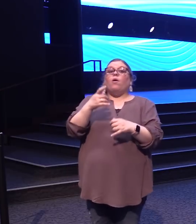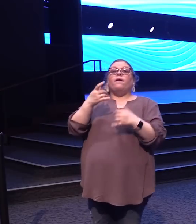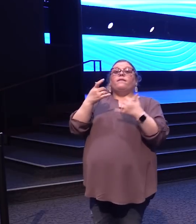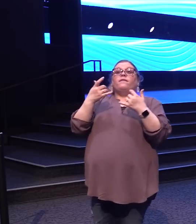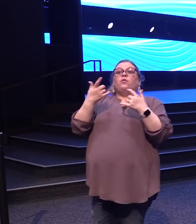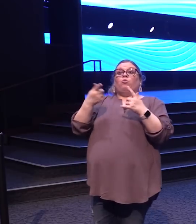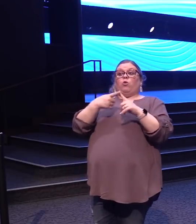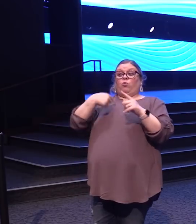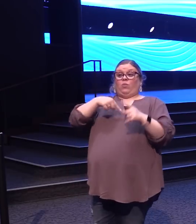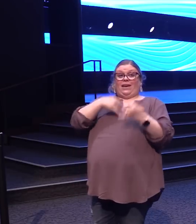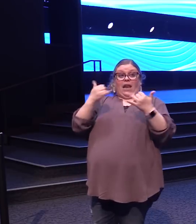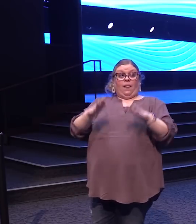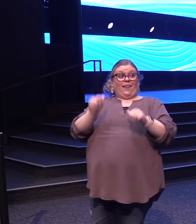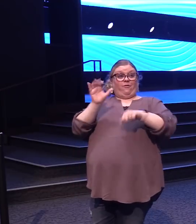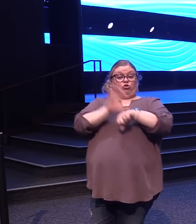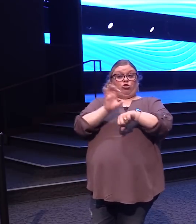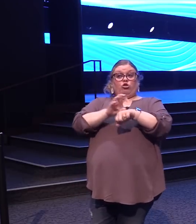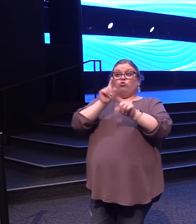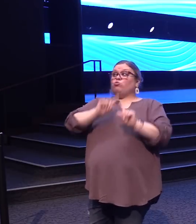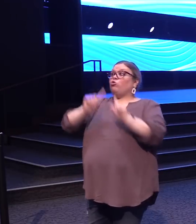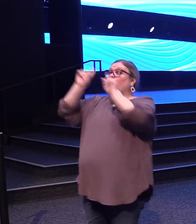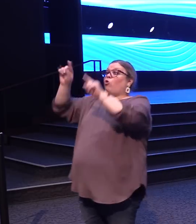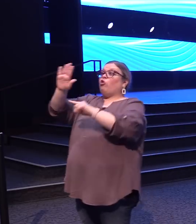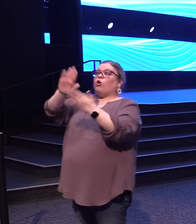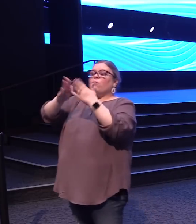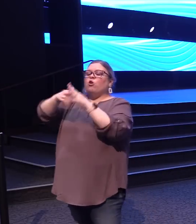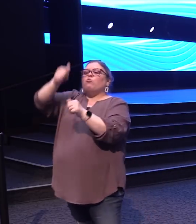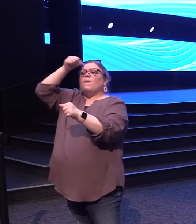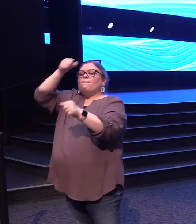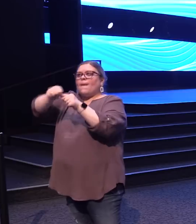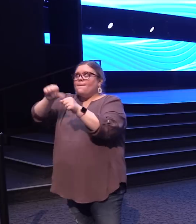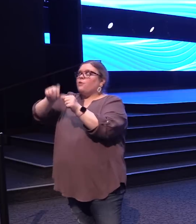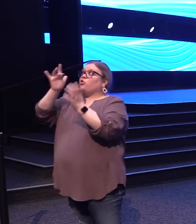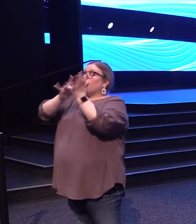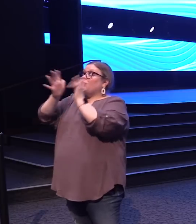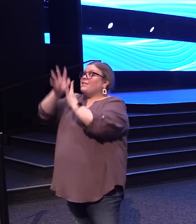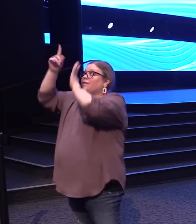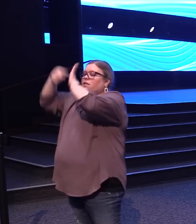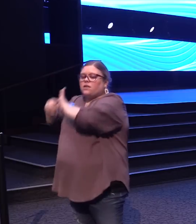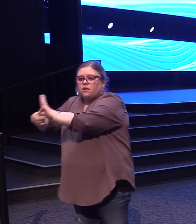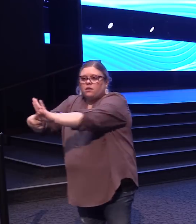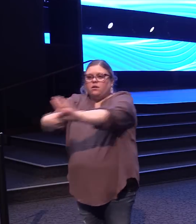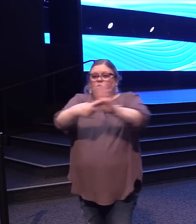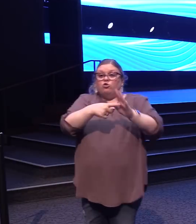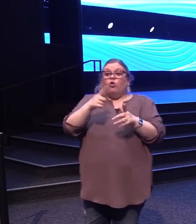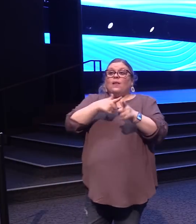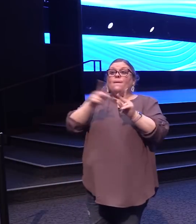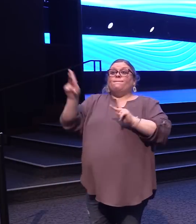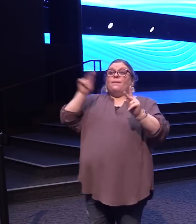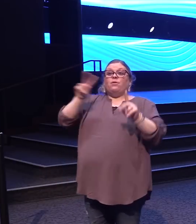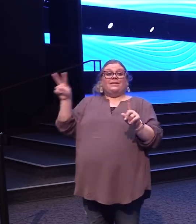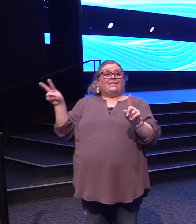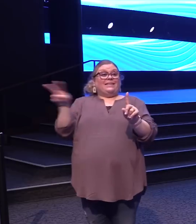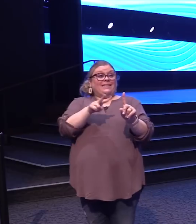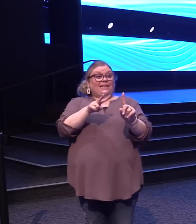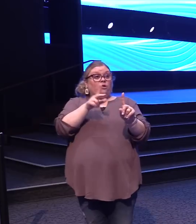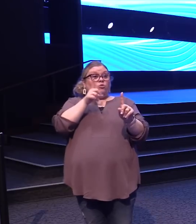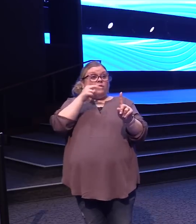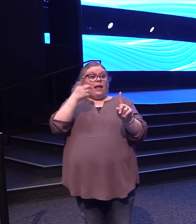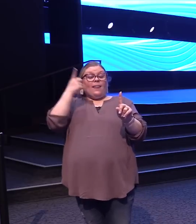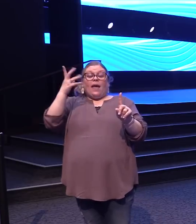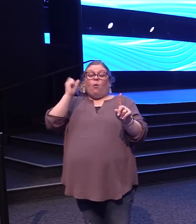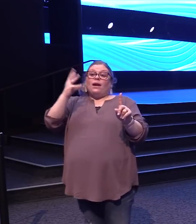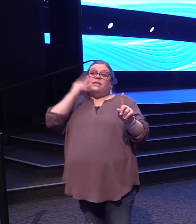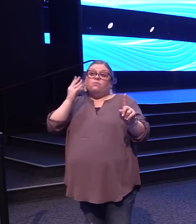this church meeting and we are visible temples to make sure that whoever wants to come in touch with